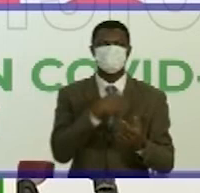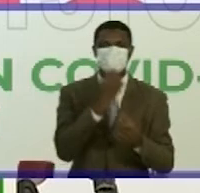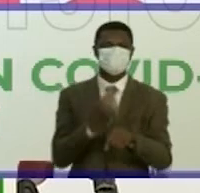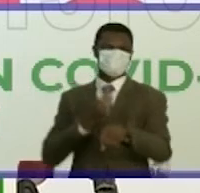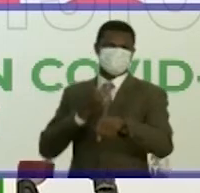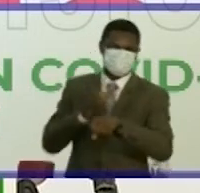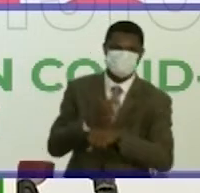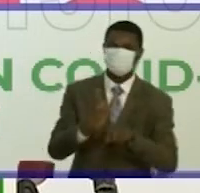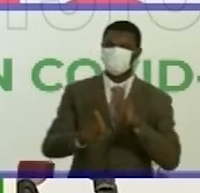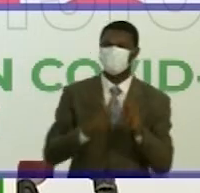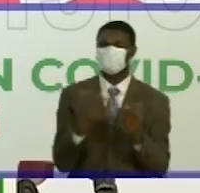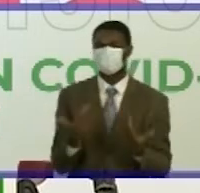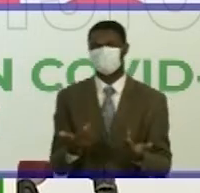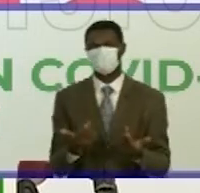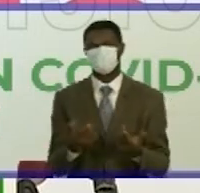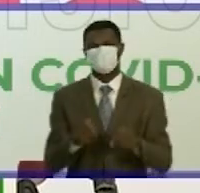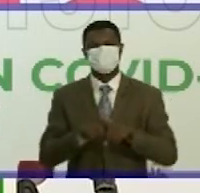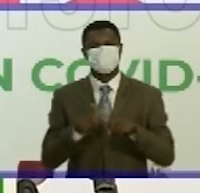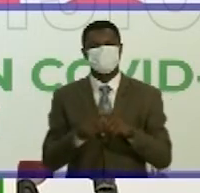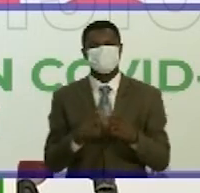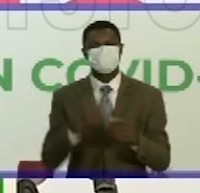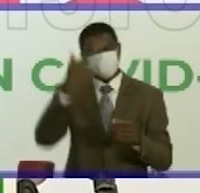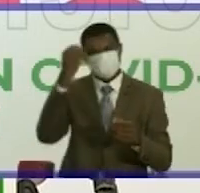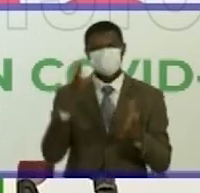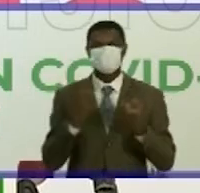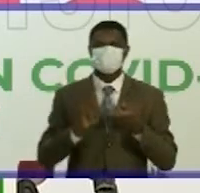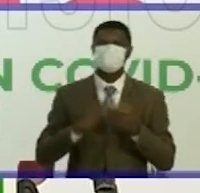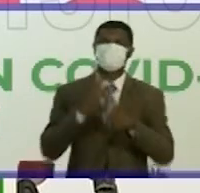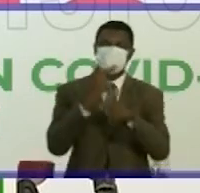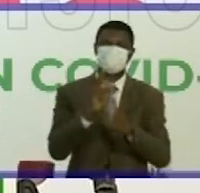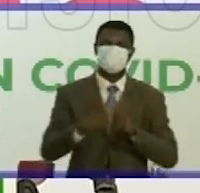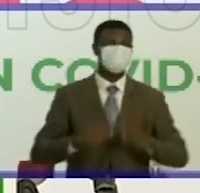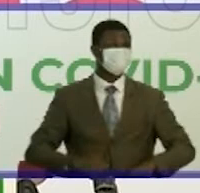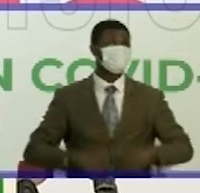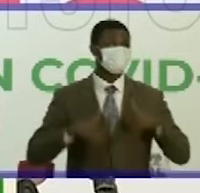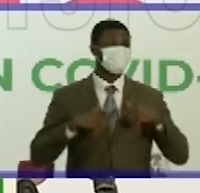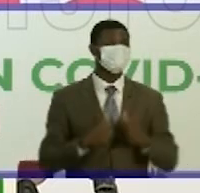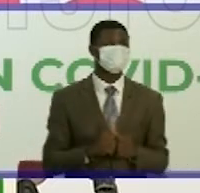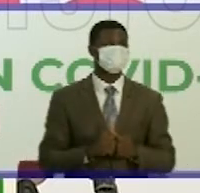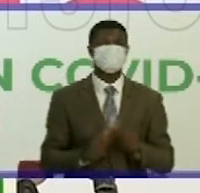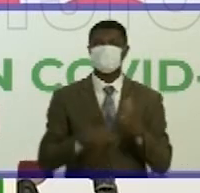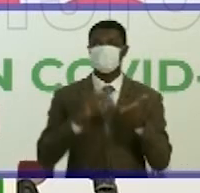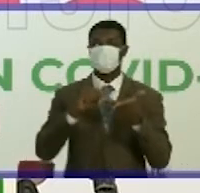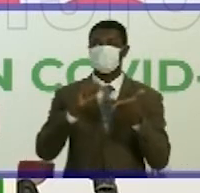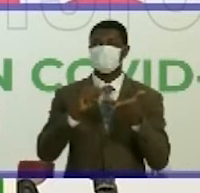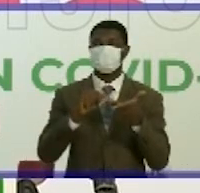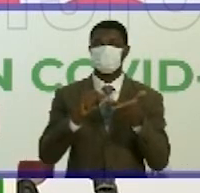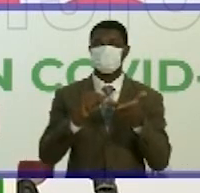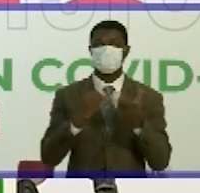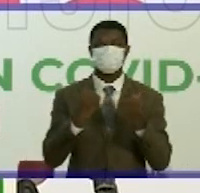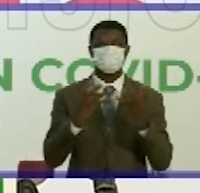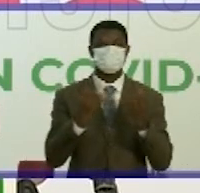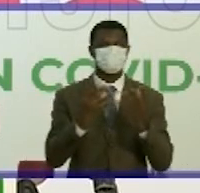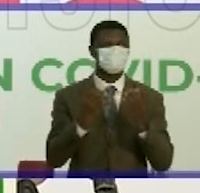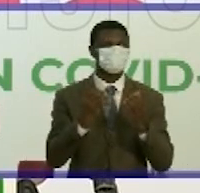guidelines issued to preserve lives, and the third, the insufficient engagement by some